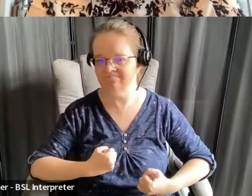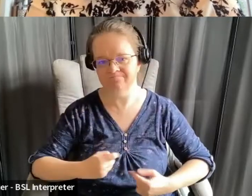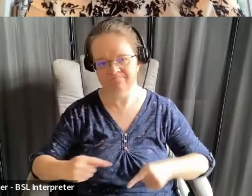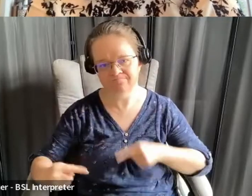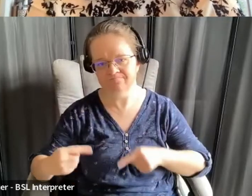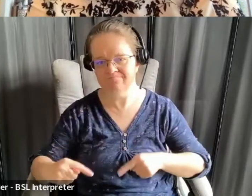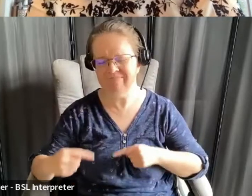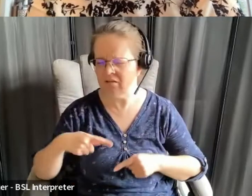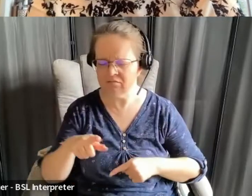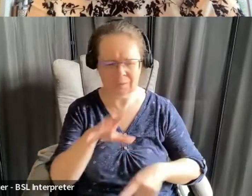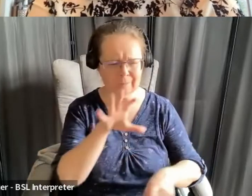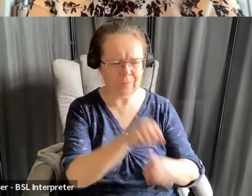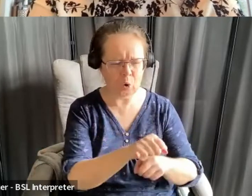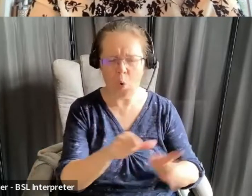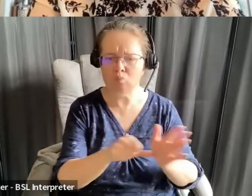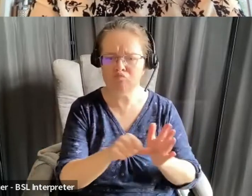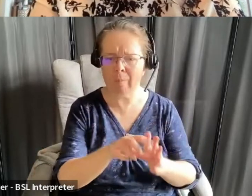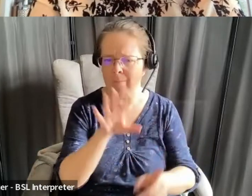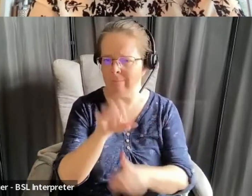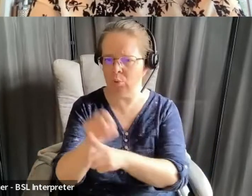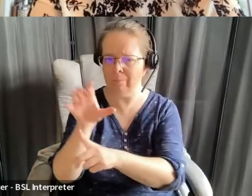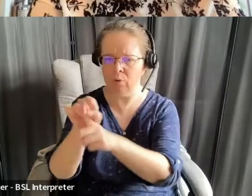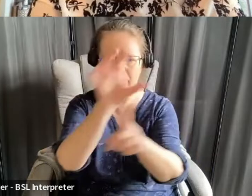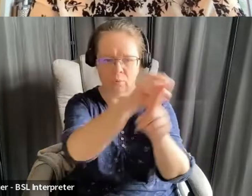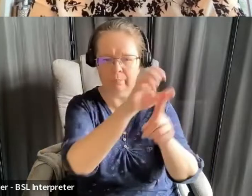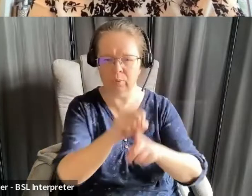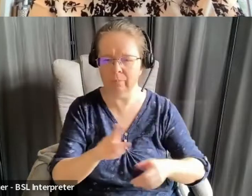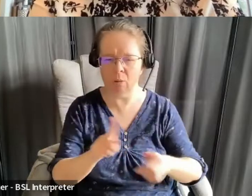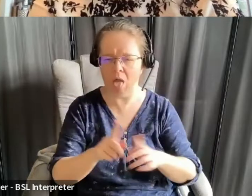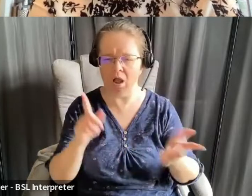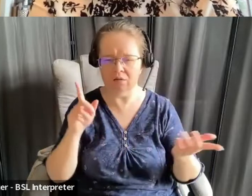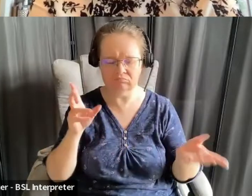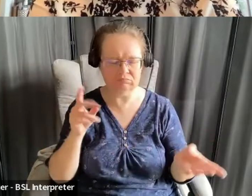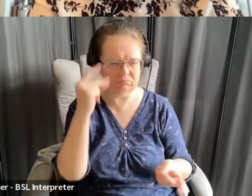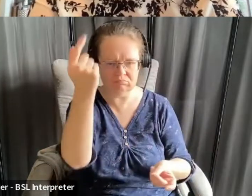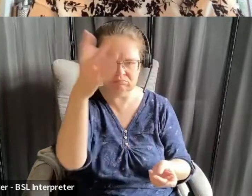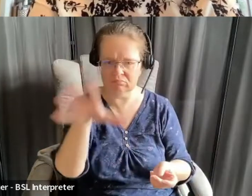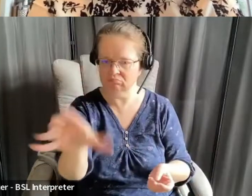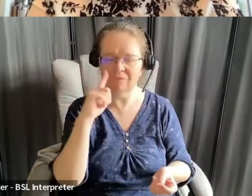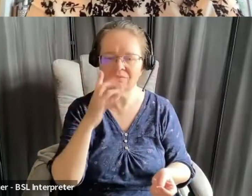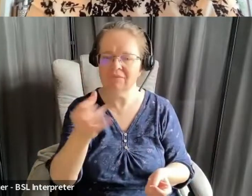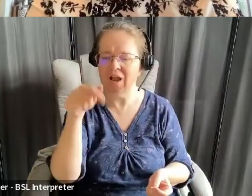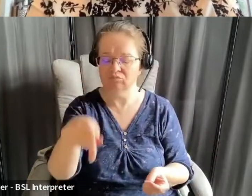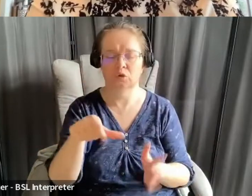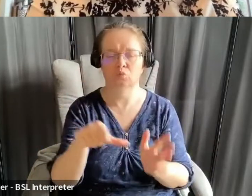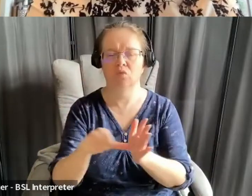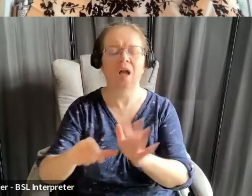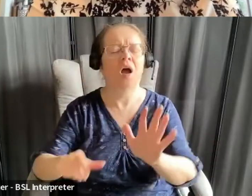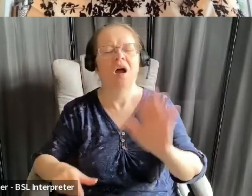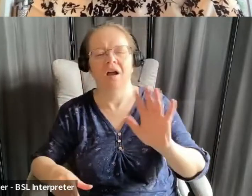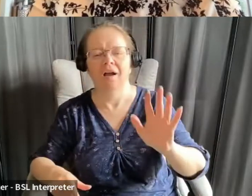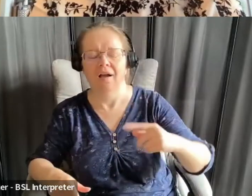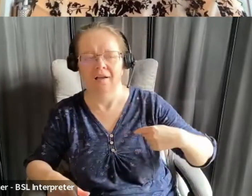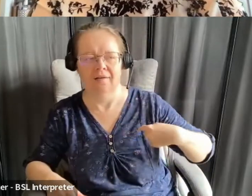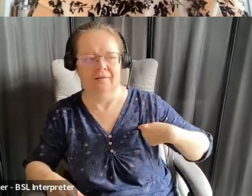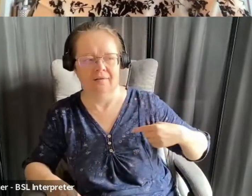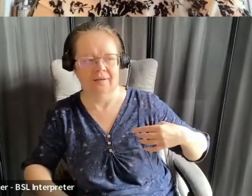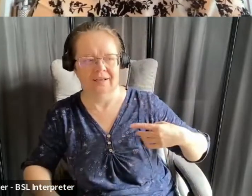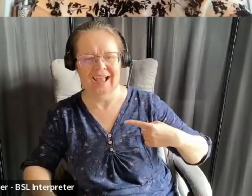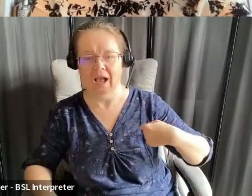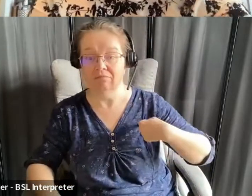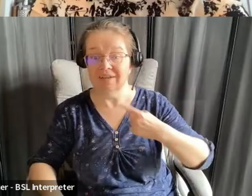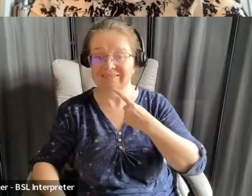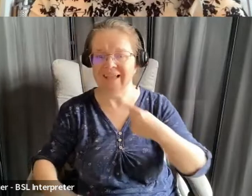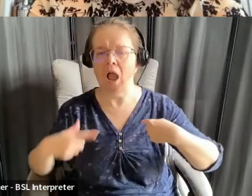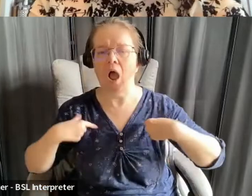identify problems very, very easily, instinctively. I'm not suggesting I'm a